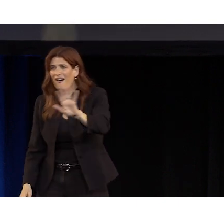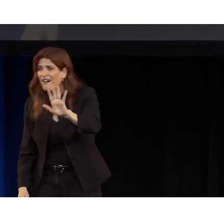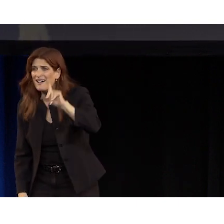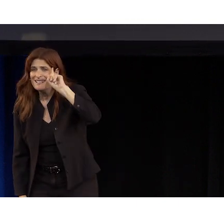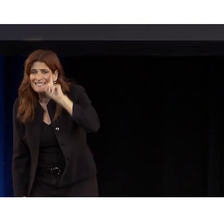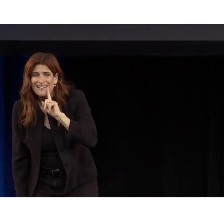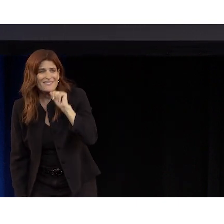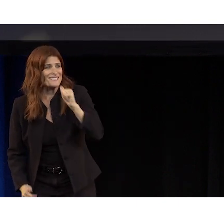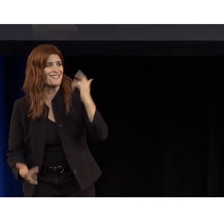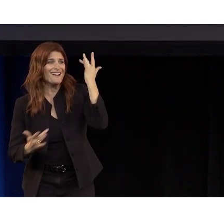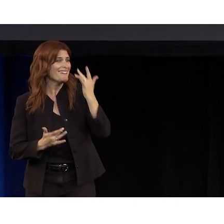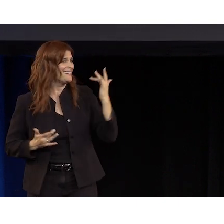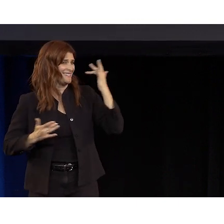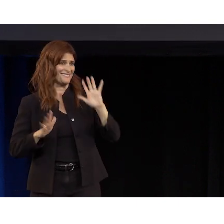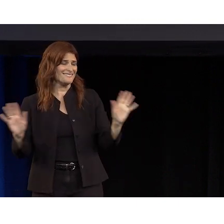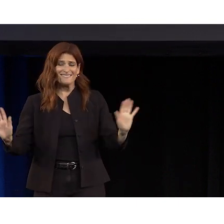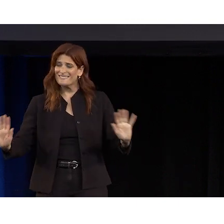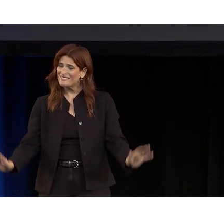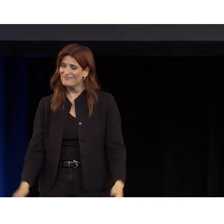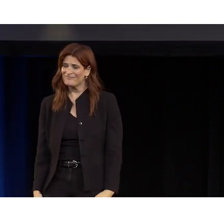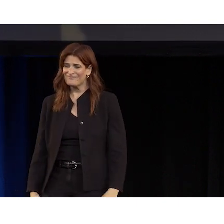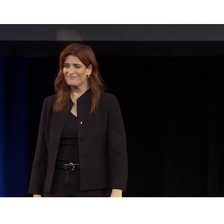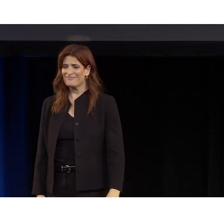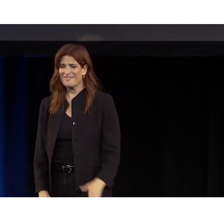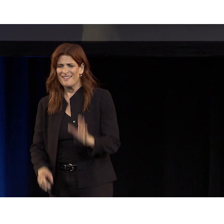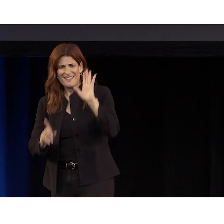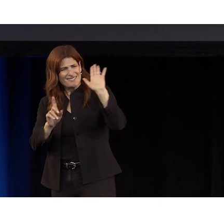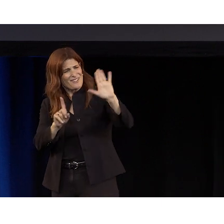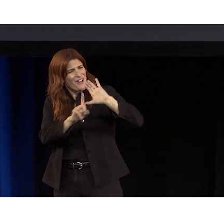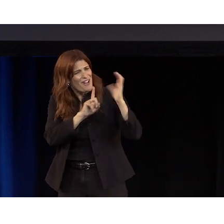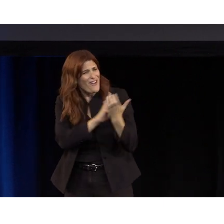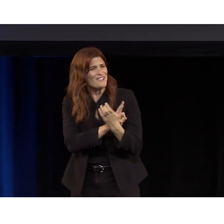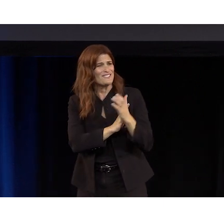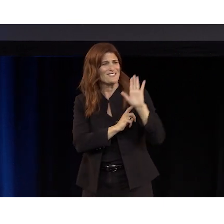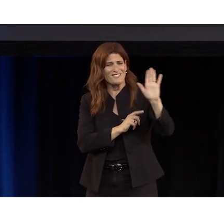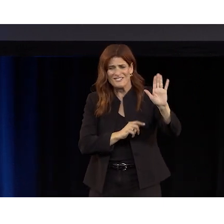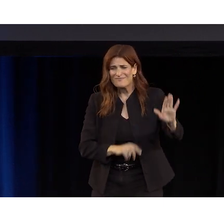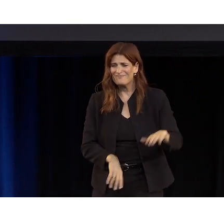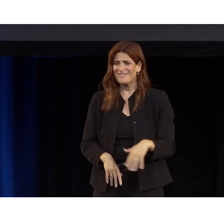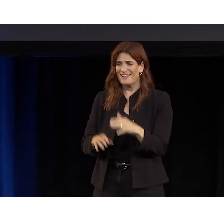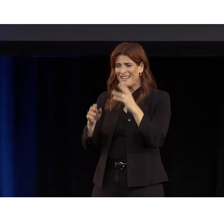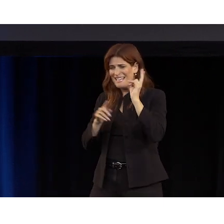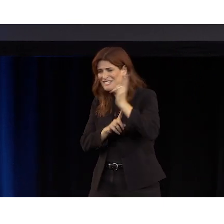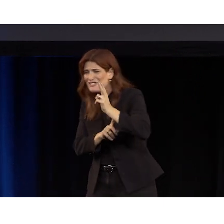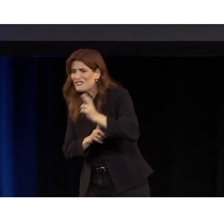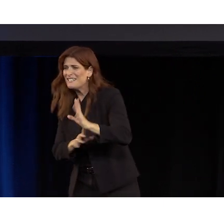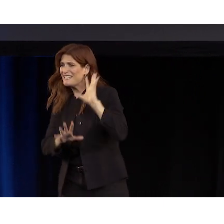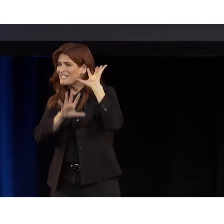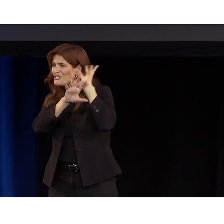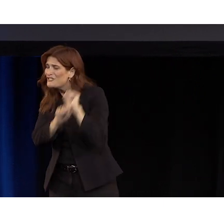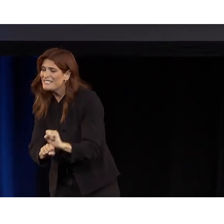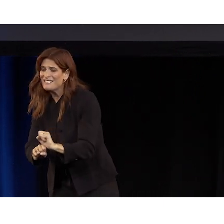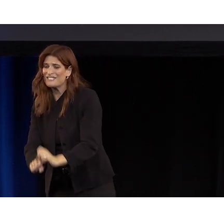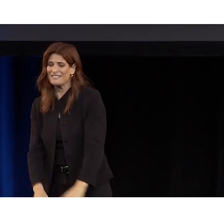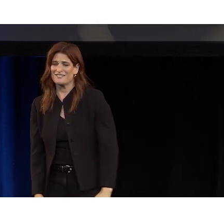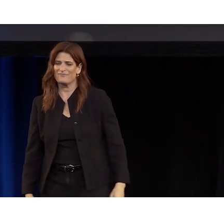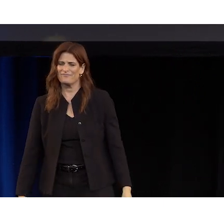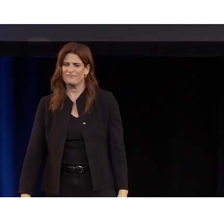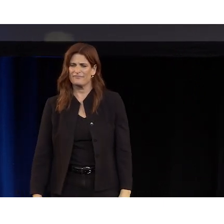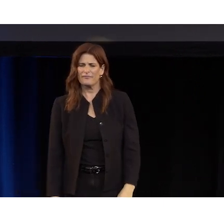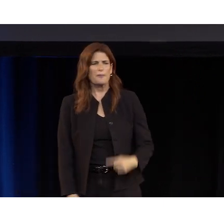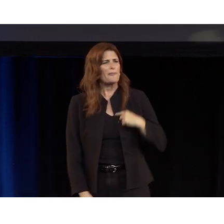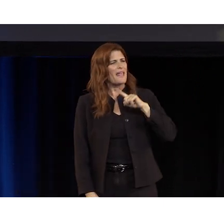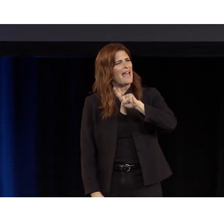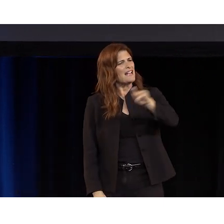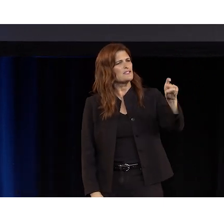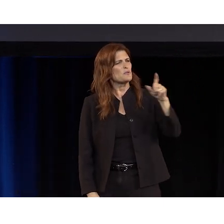or fixed. But deafness is not an illness. It's a culture with its own language, history,